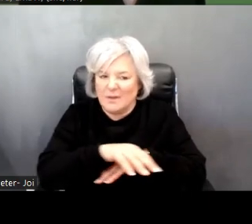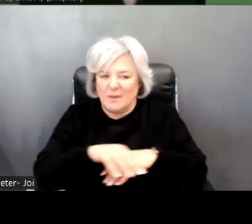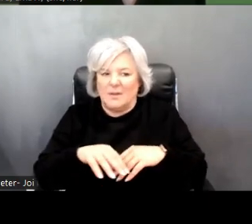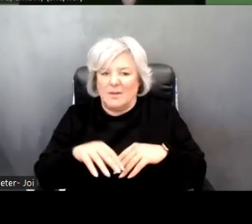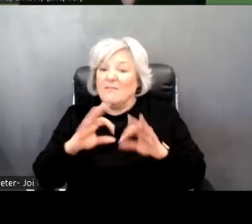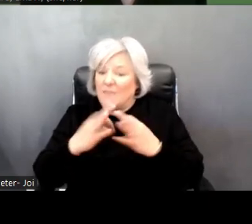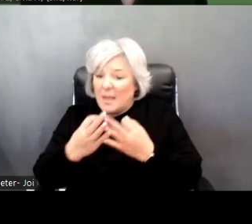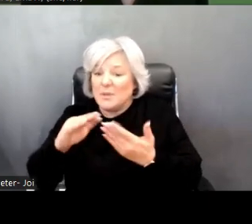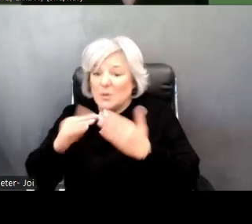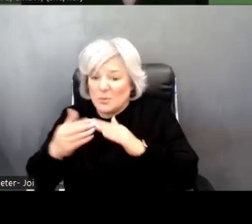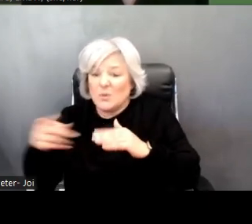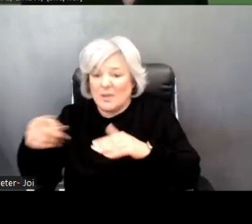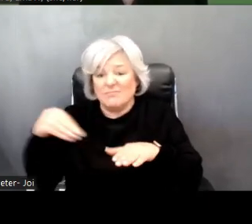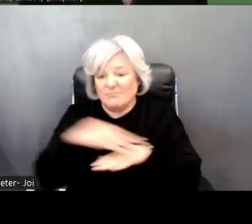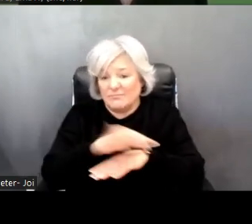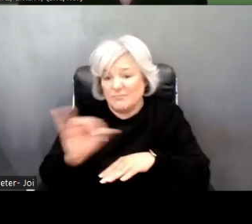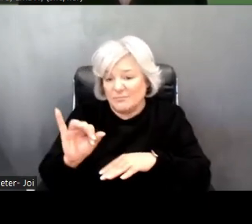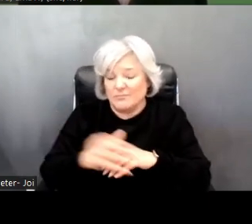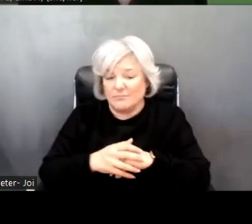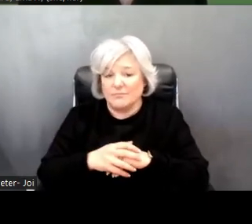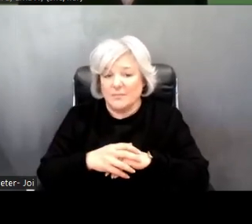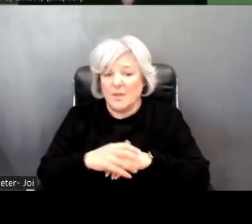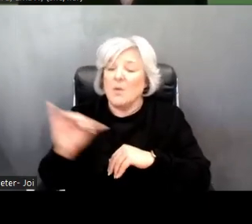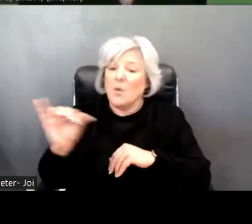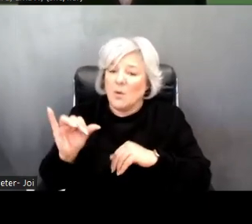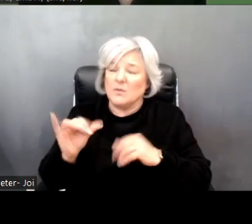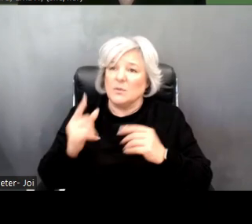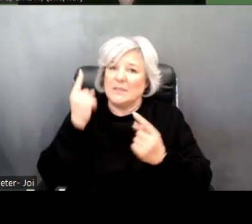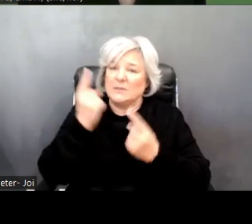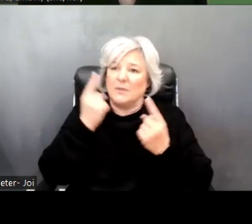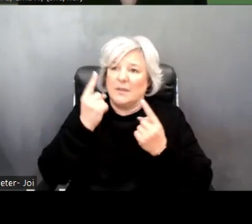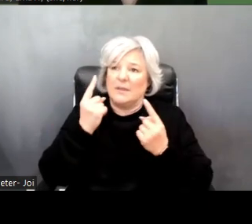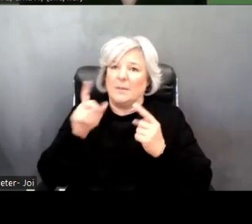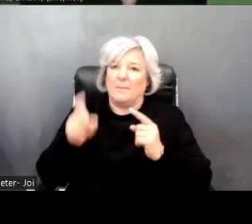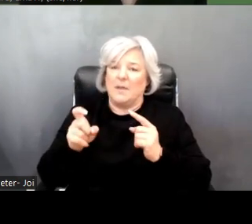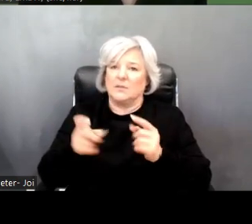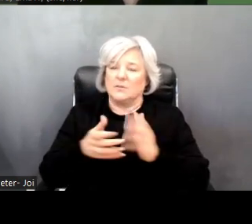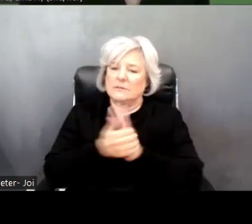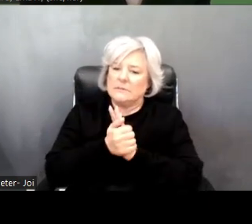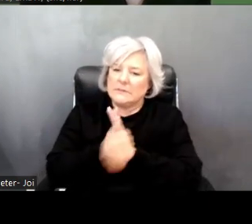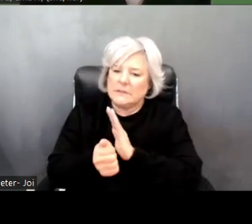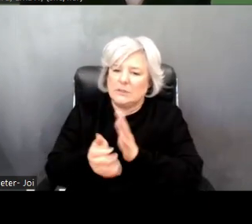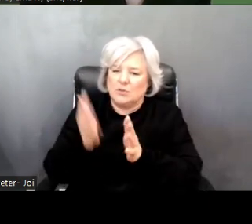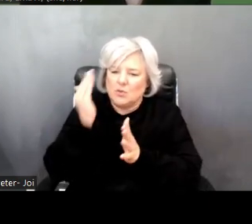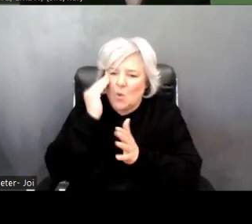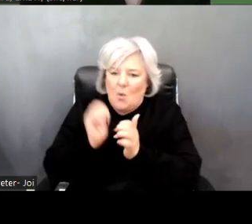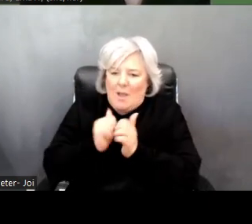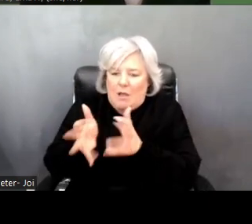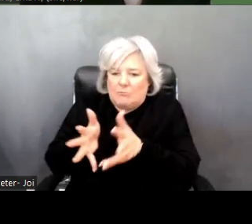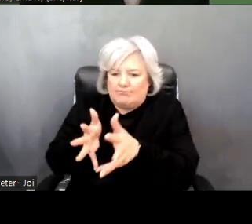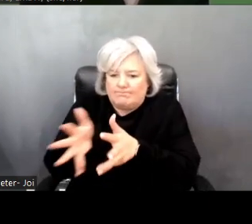and communities in which they live. We also have to be able to have skilled conversations about these